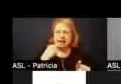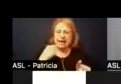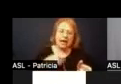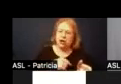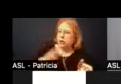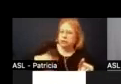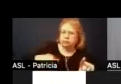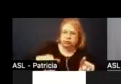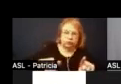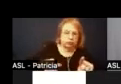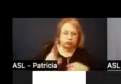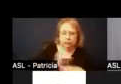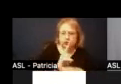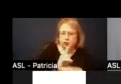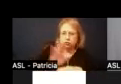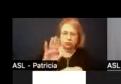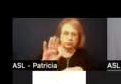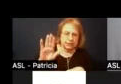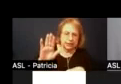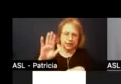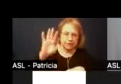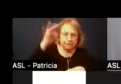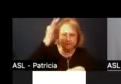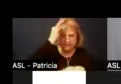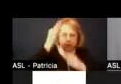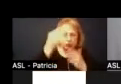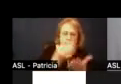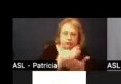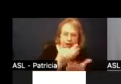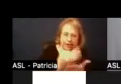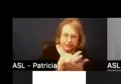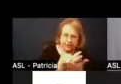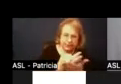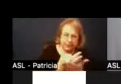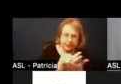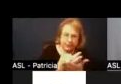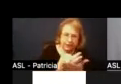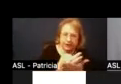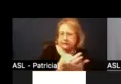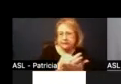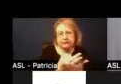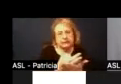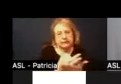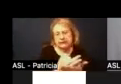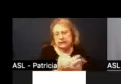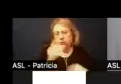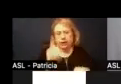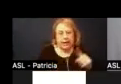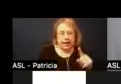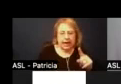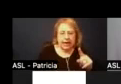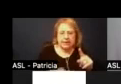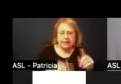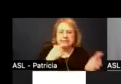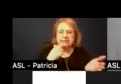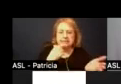implemented those funds yet and so uh it leaves us in uh not actually being able to to say